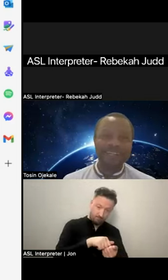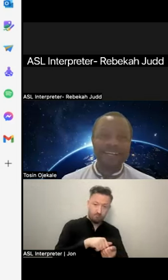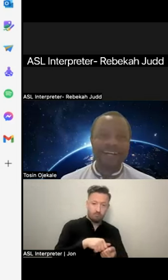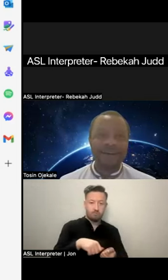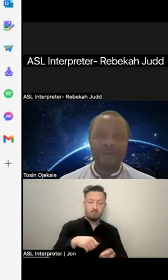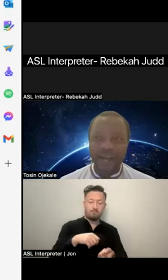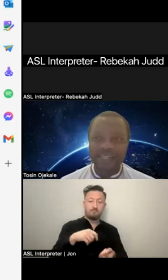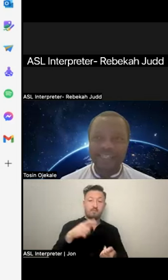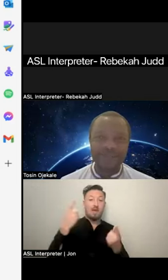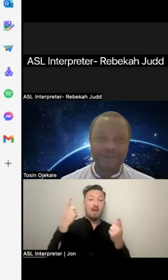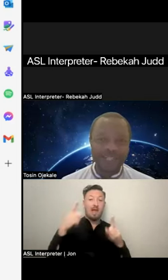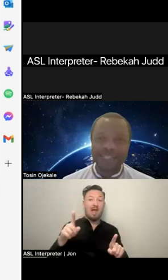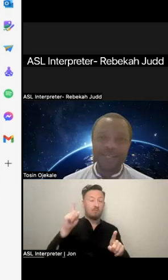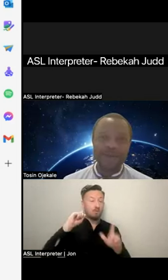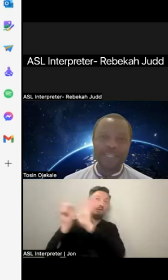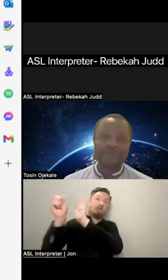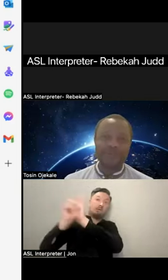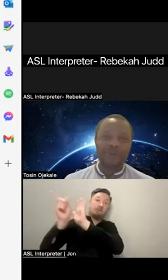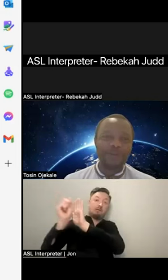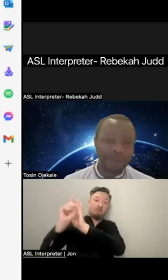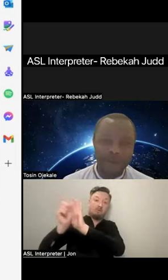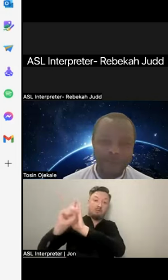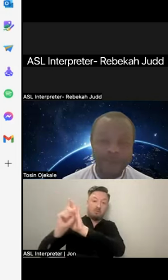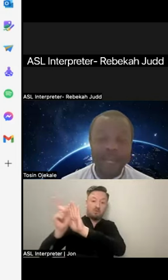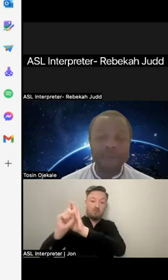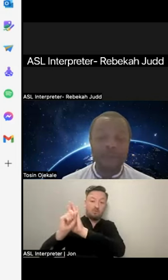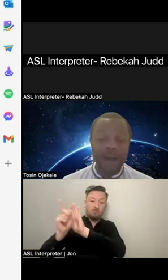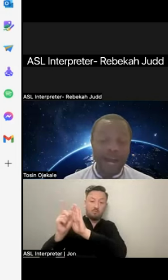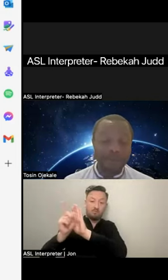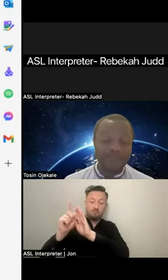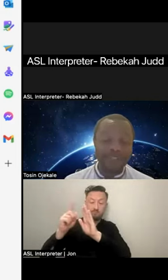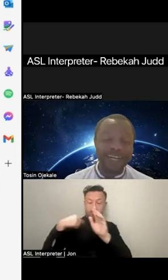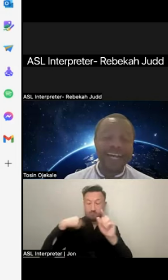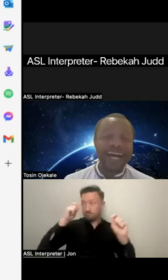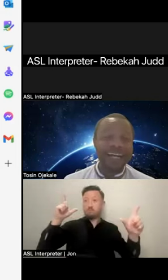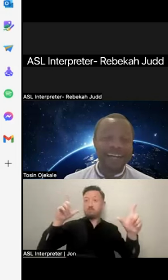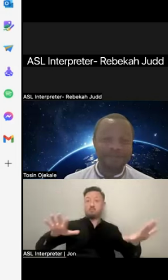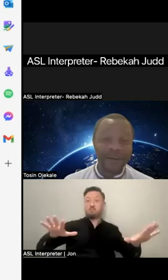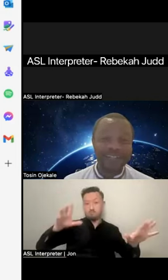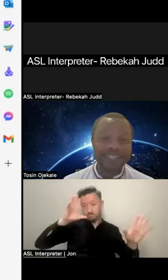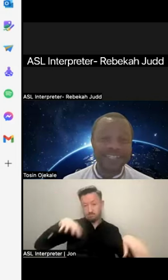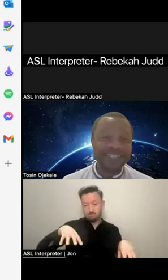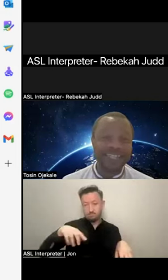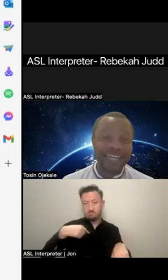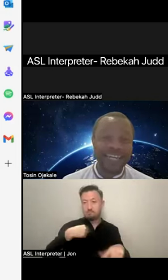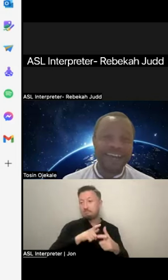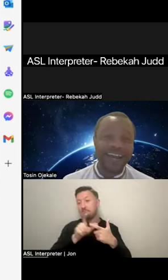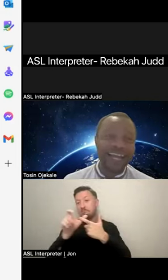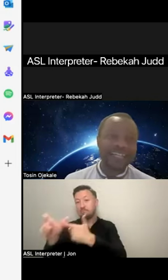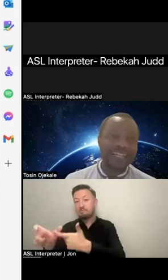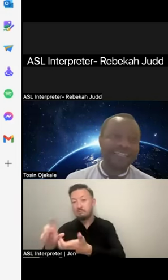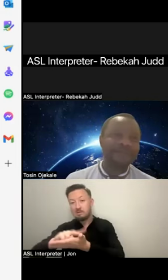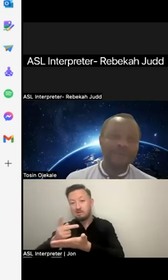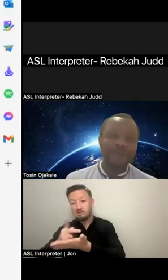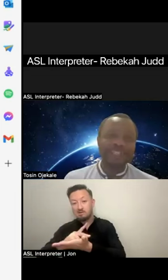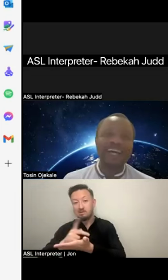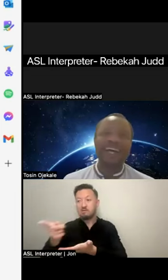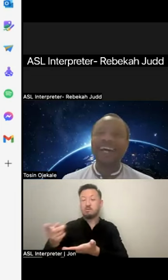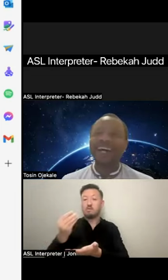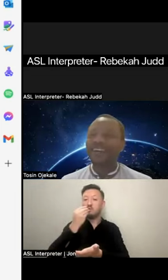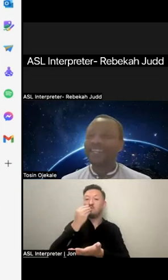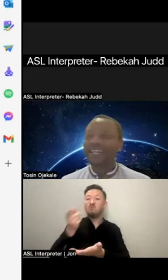sound. And the noise was what woke me up. I'm like, what happened? I ran back to the kitchen and then I realized that the food